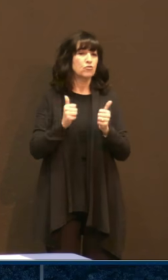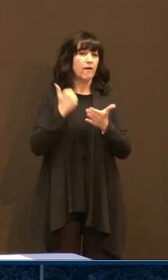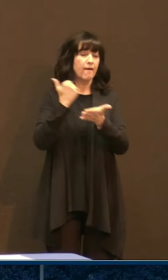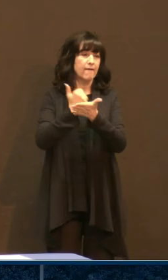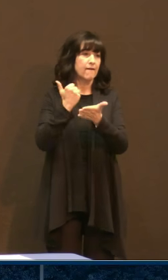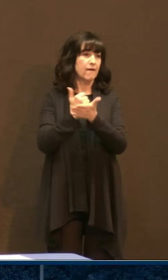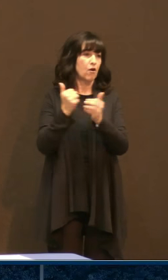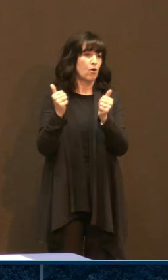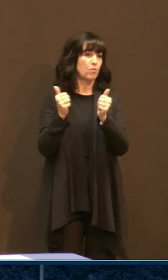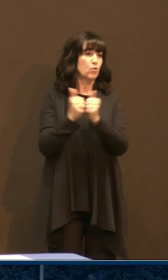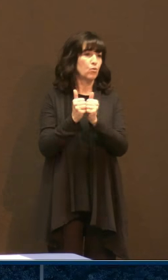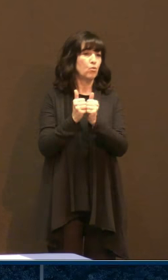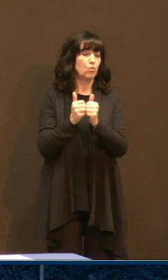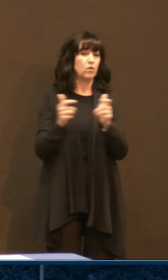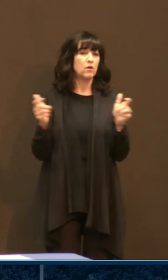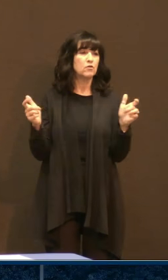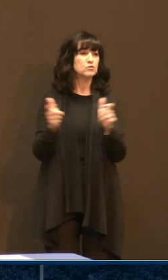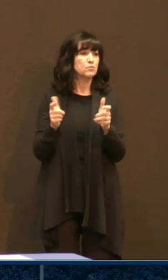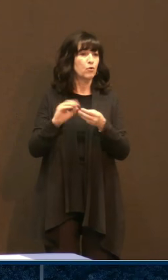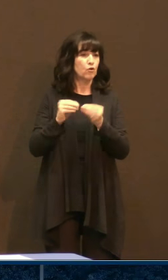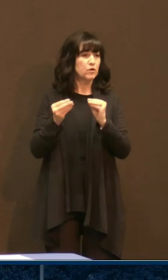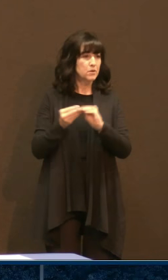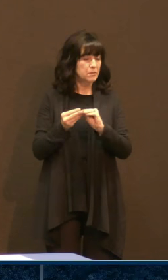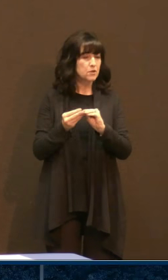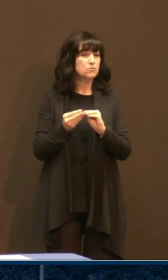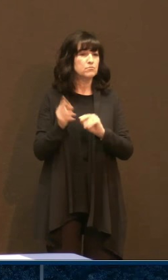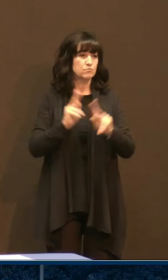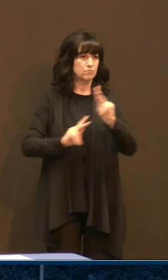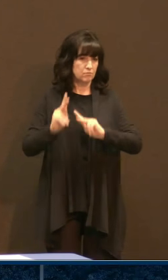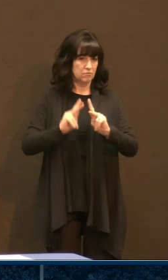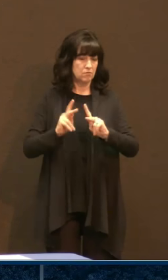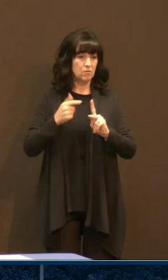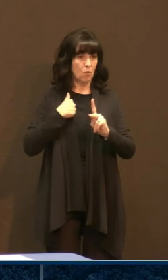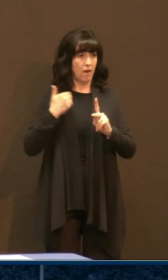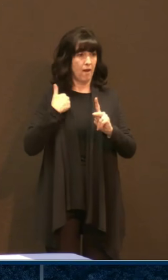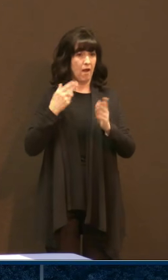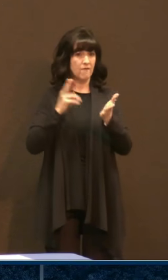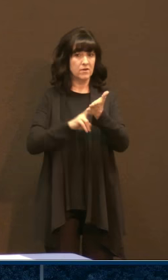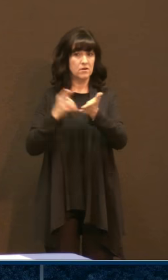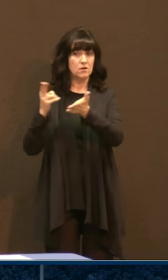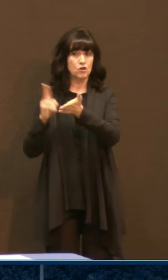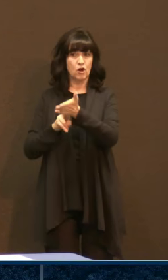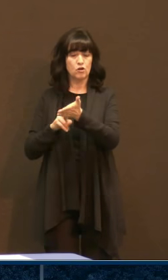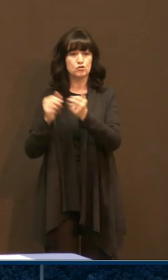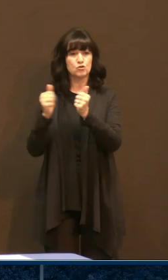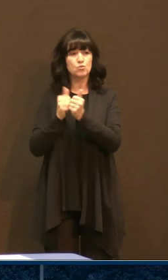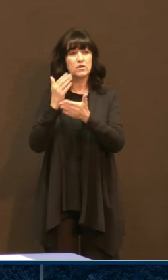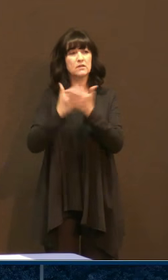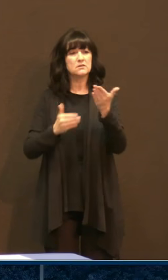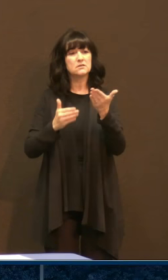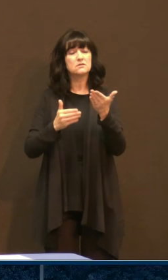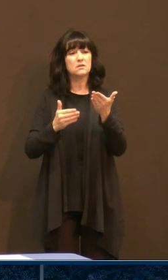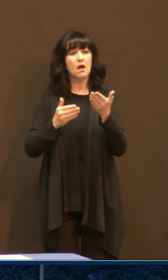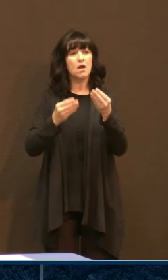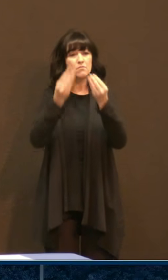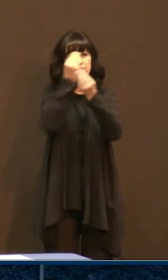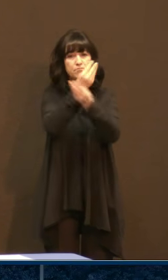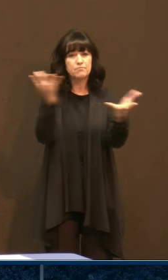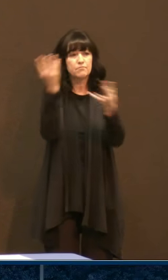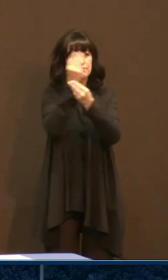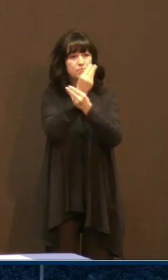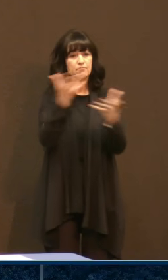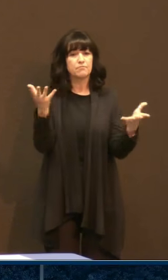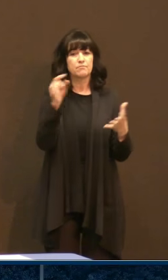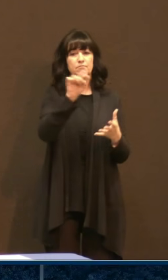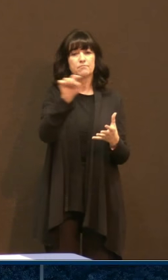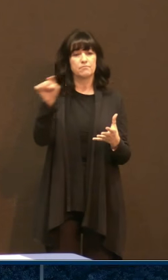contracts with minority businesses and media to do some of that work and translation work with respect to